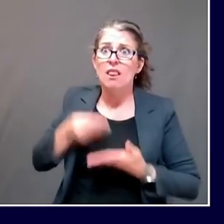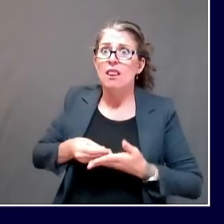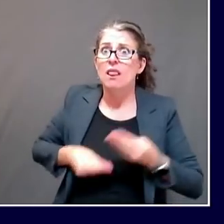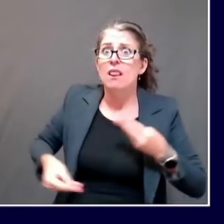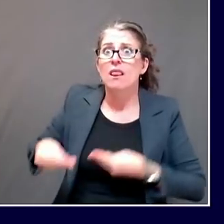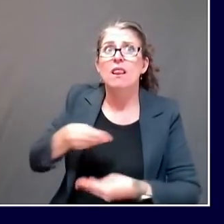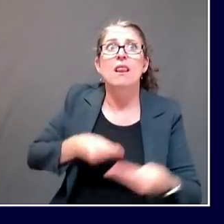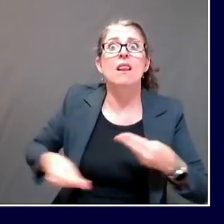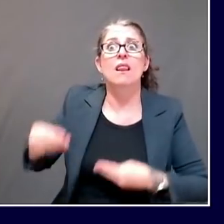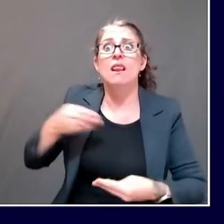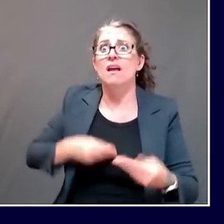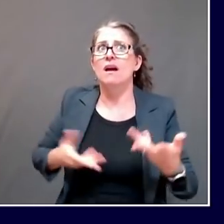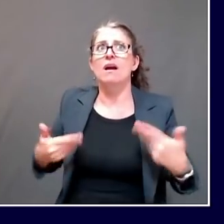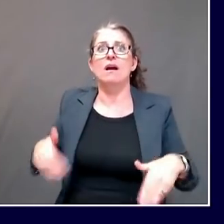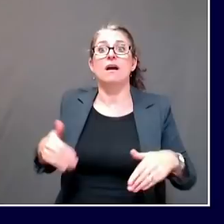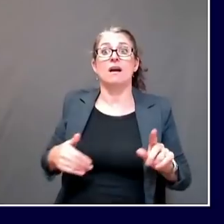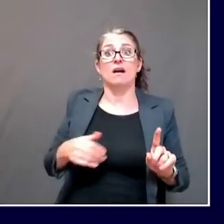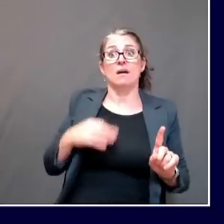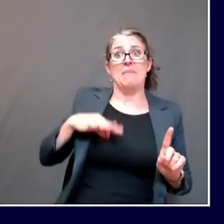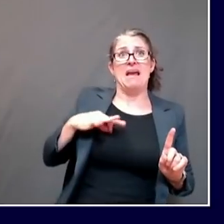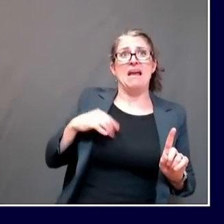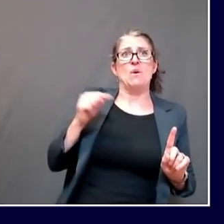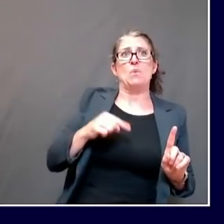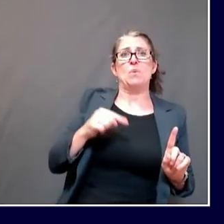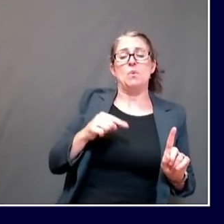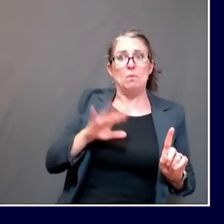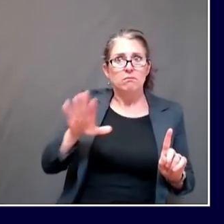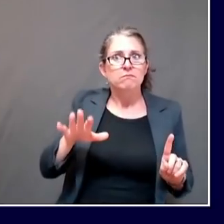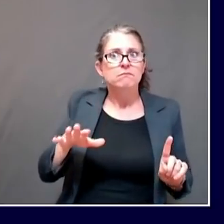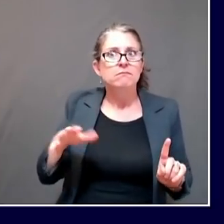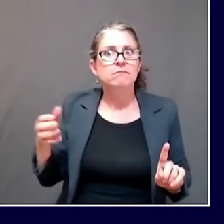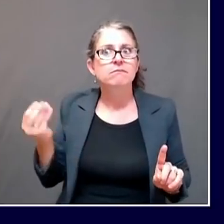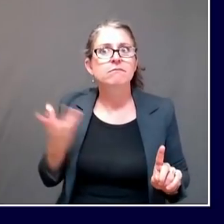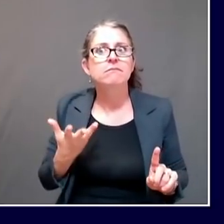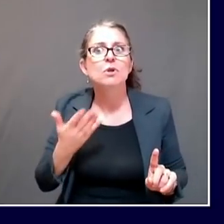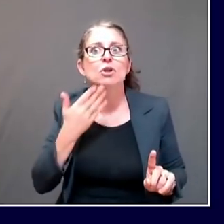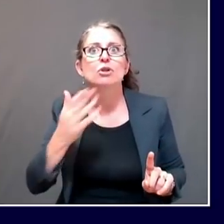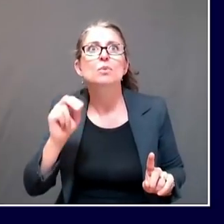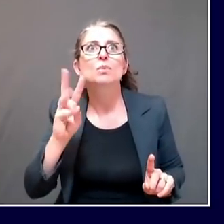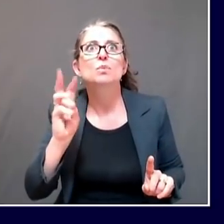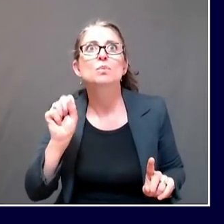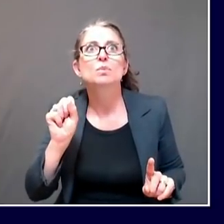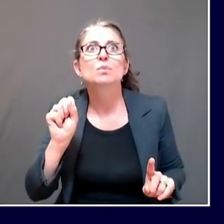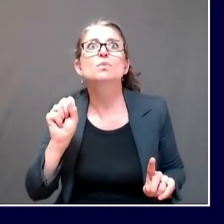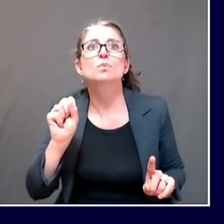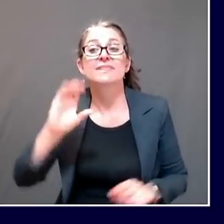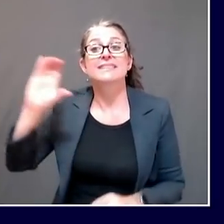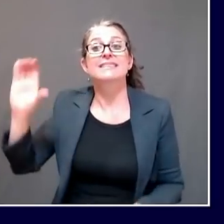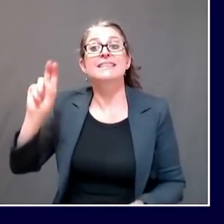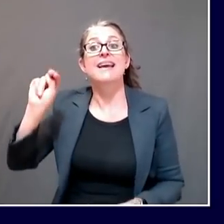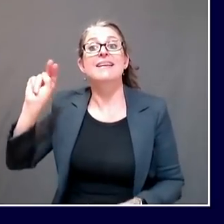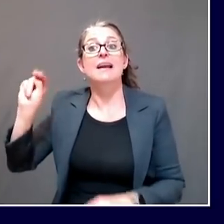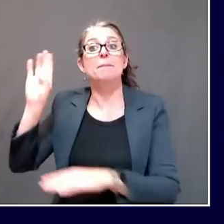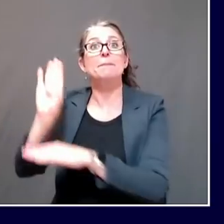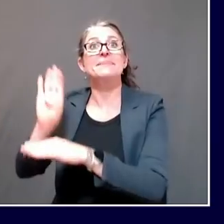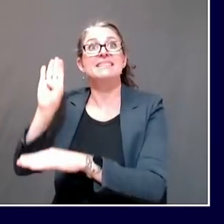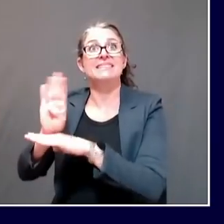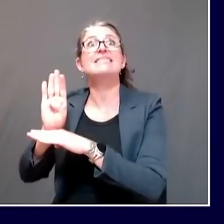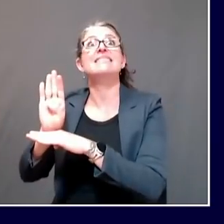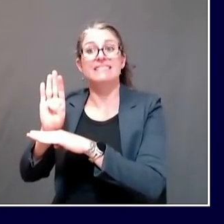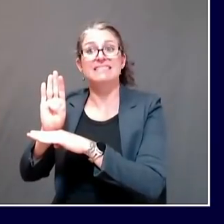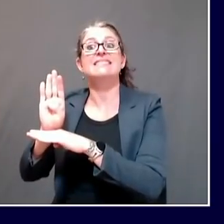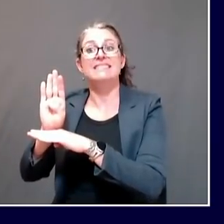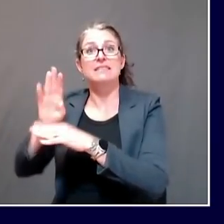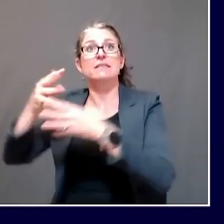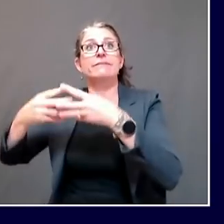news yesterday. CNN Business and Moody's Analytics ranked Maine first in the nation for economic recovery as